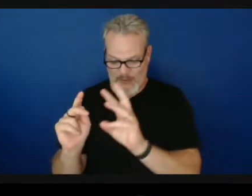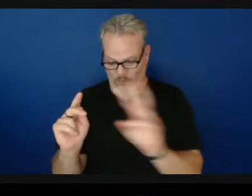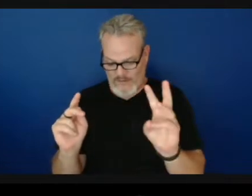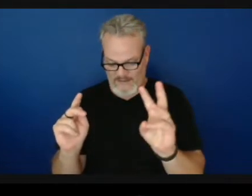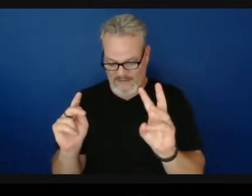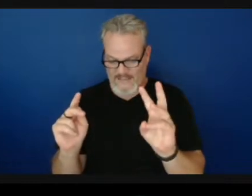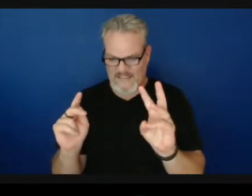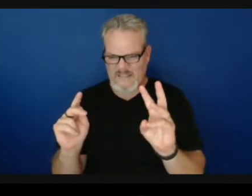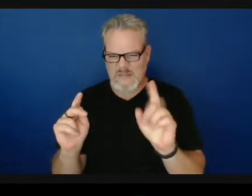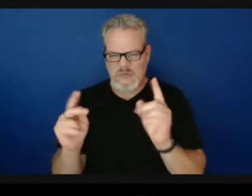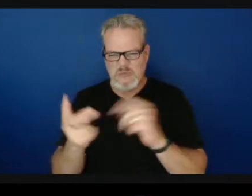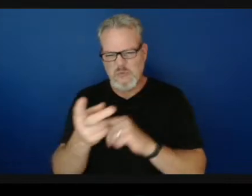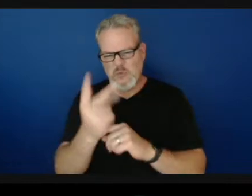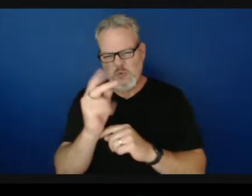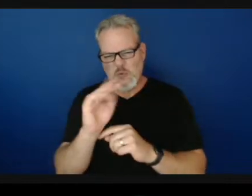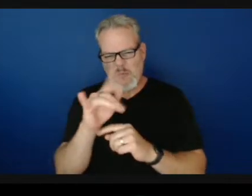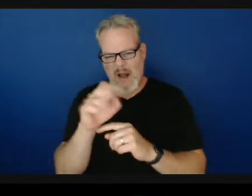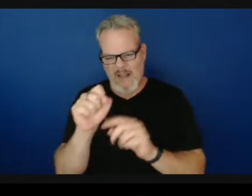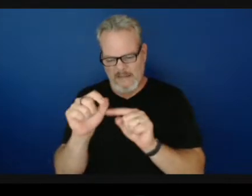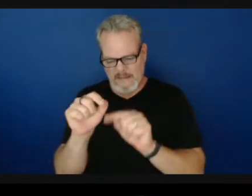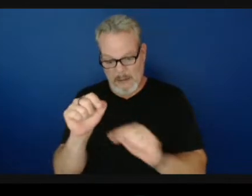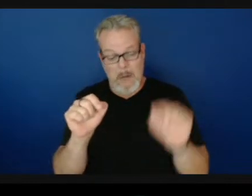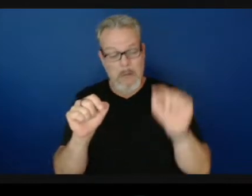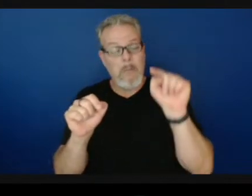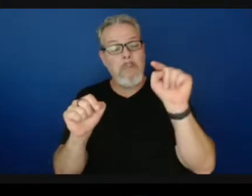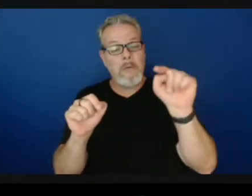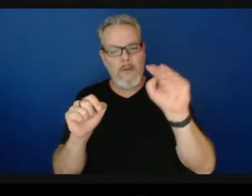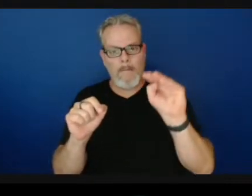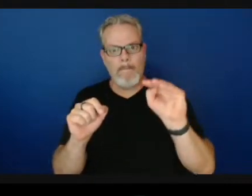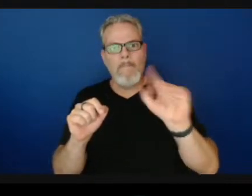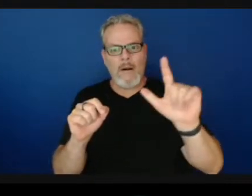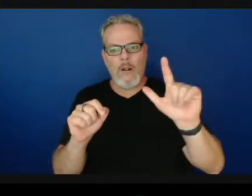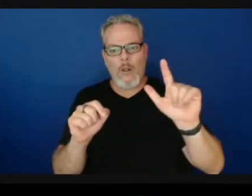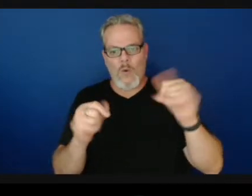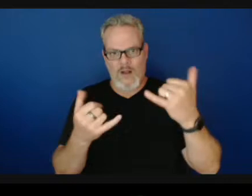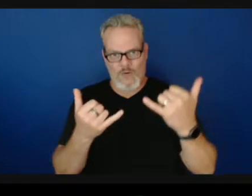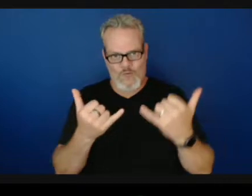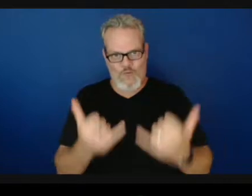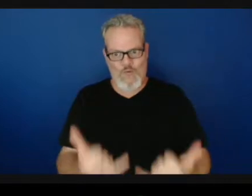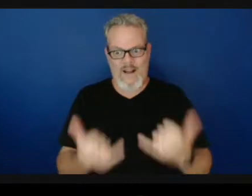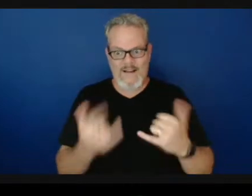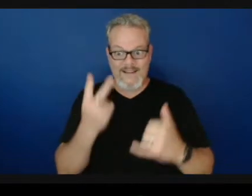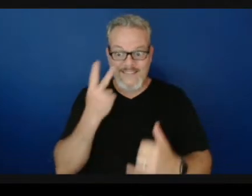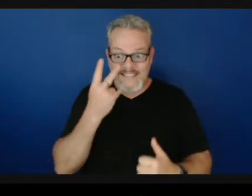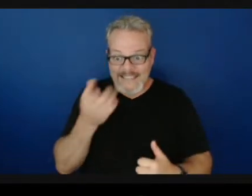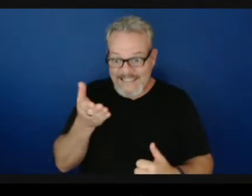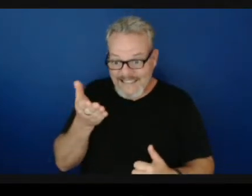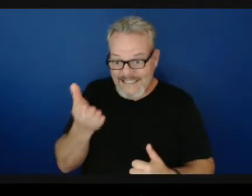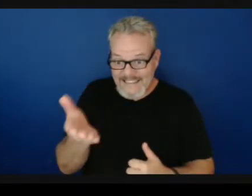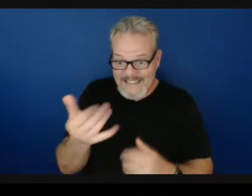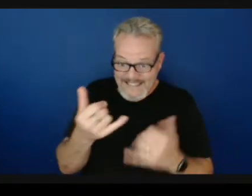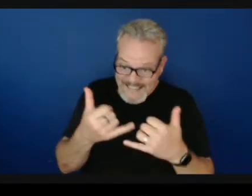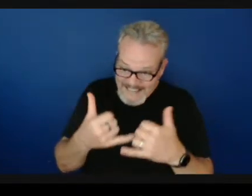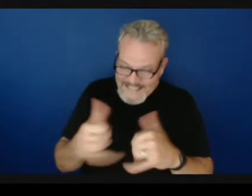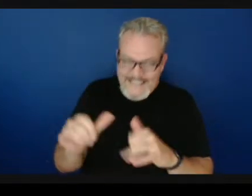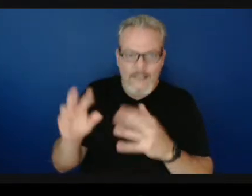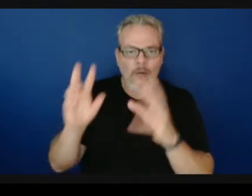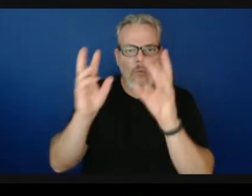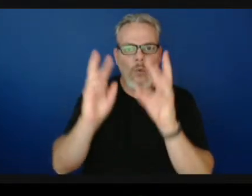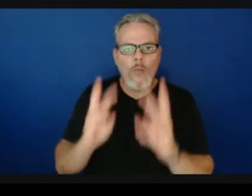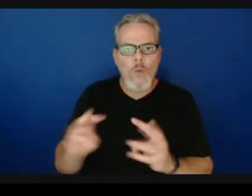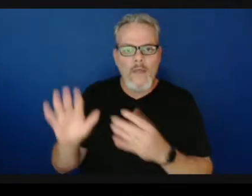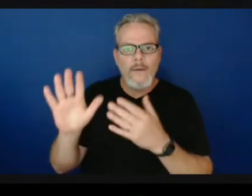away, and Mauna Loa, although no gas is coming from there at present. Still, with the current weather patterns, this is